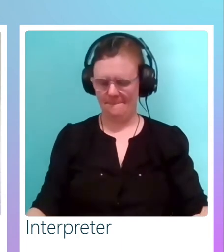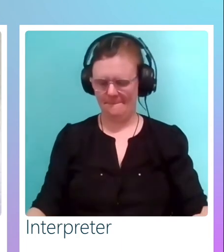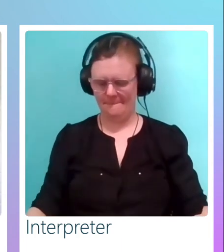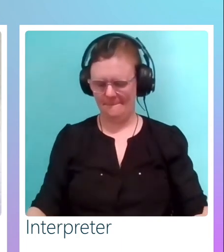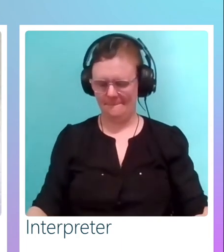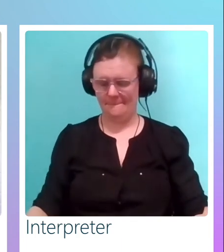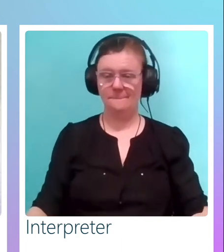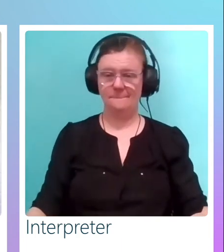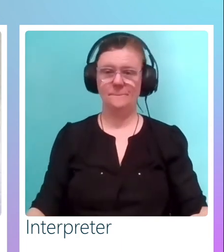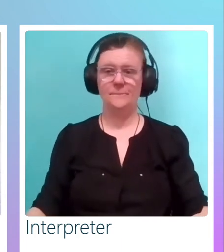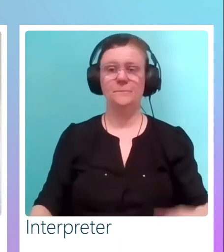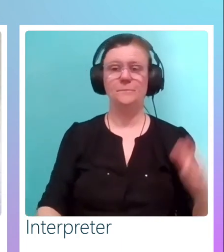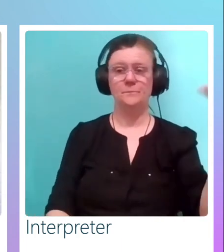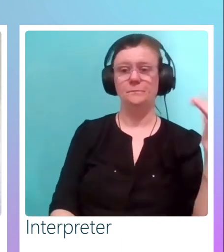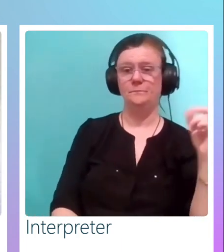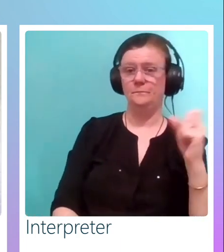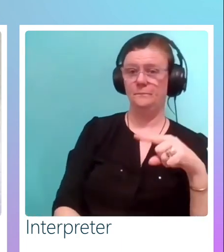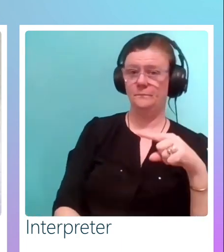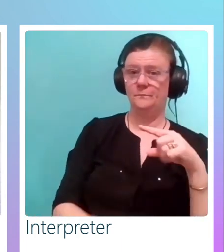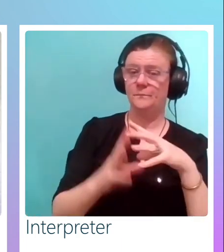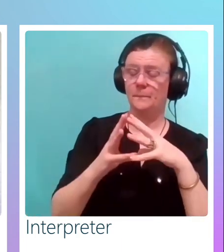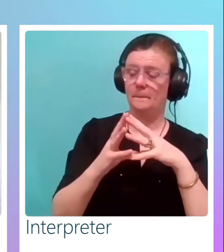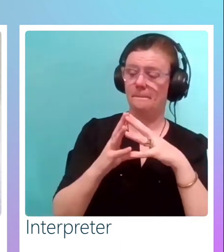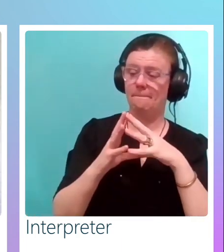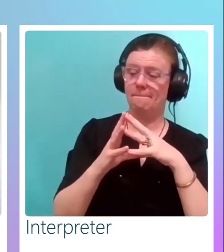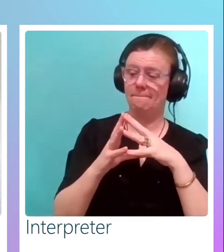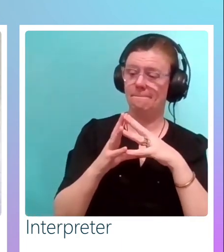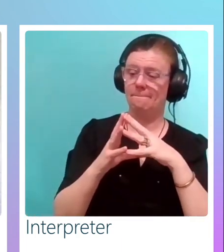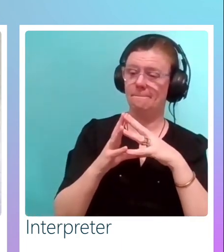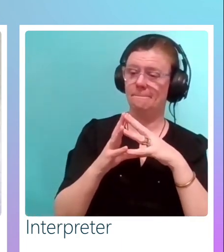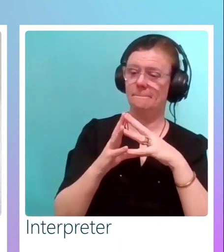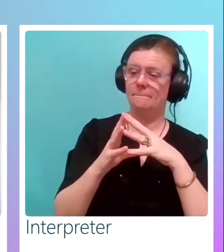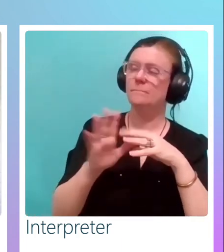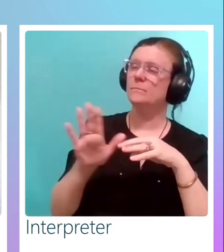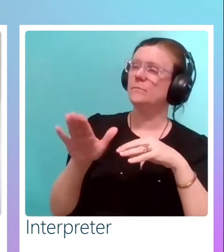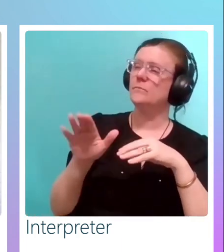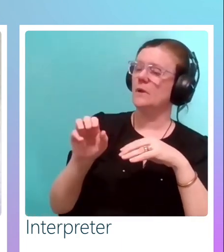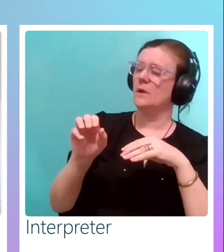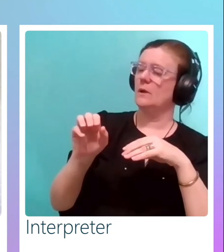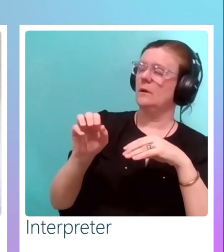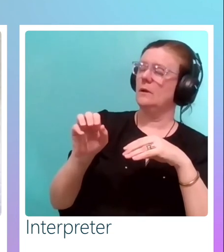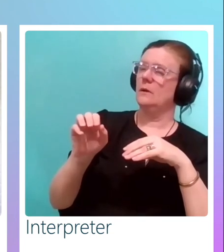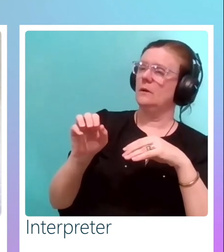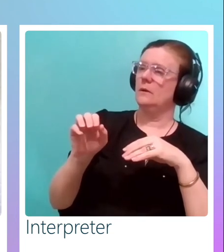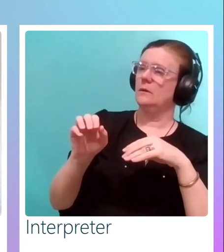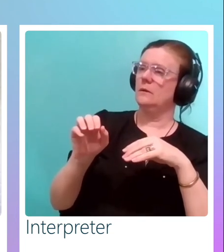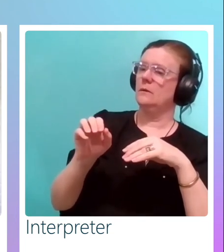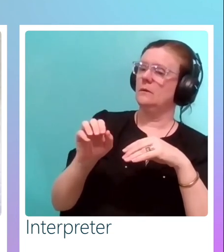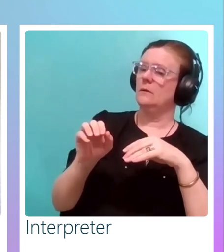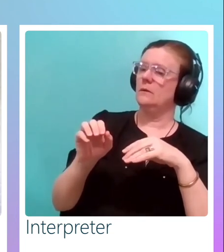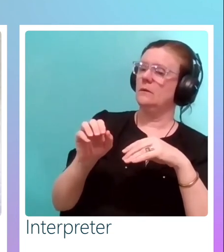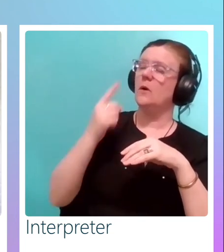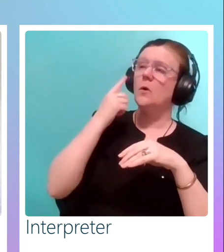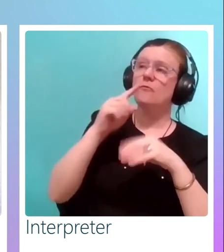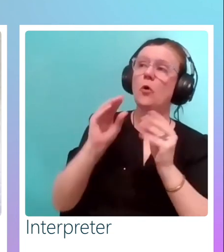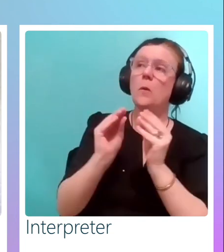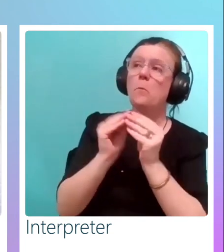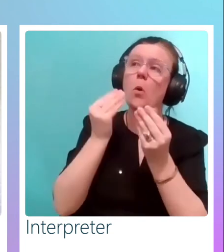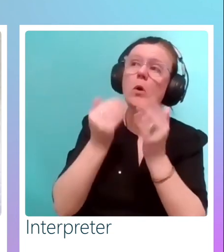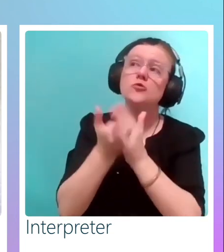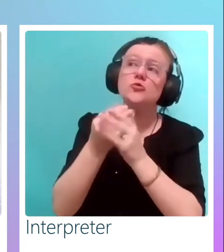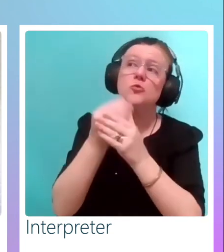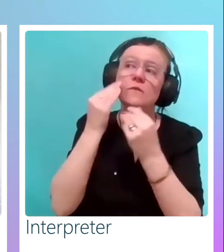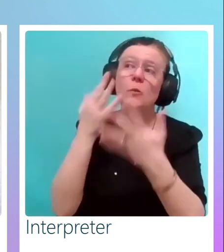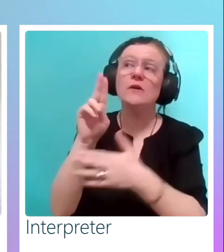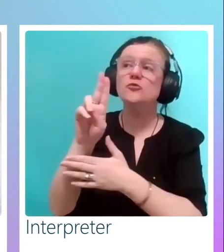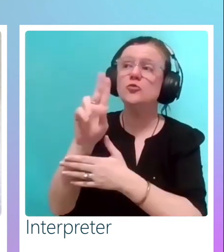All right, so I got another question here about what social media channels or networks can we follow for updates on UK